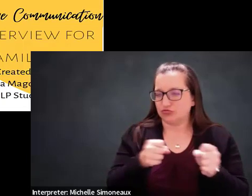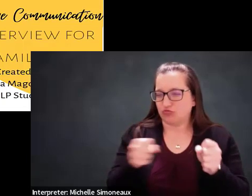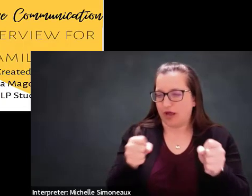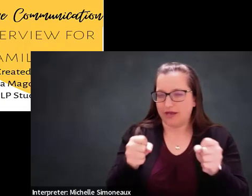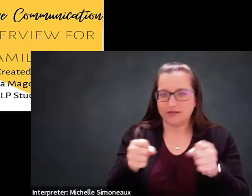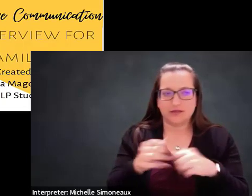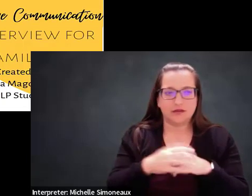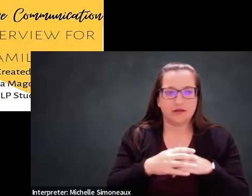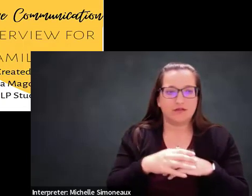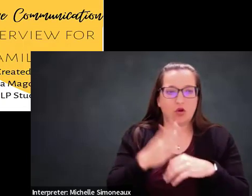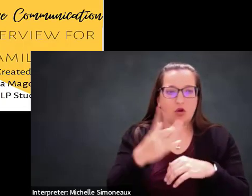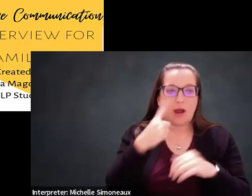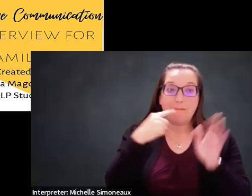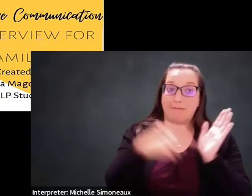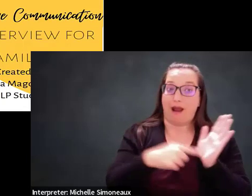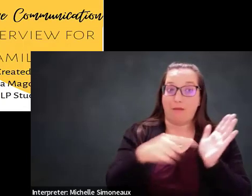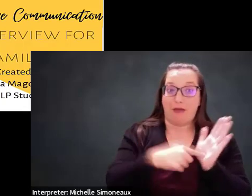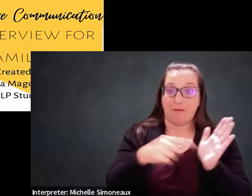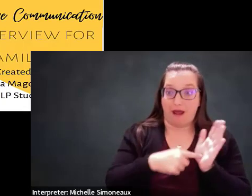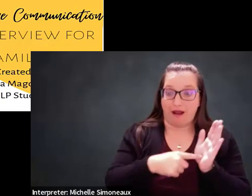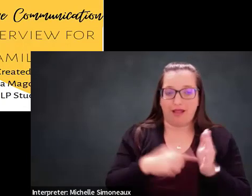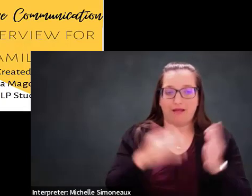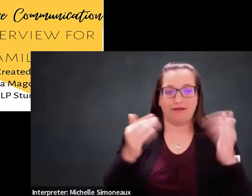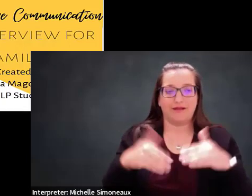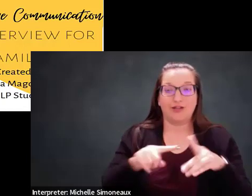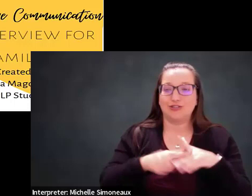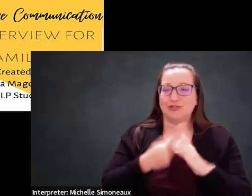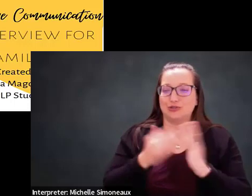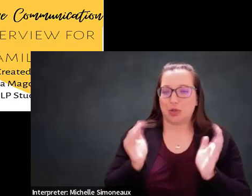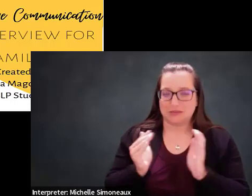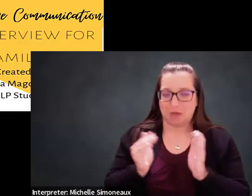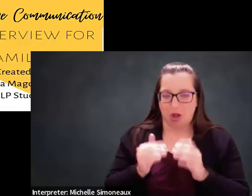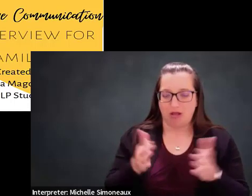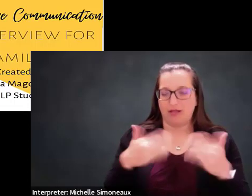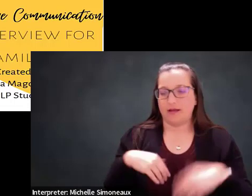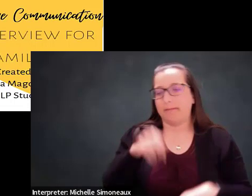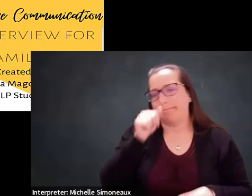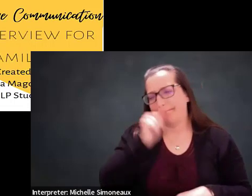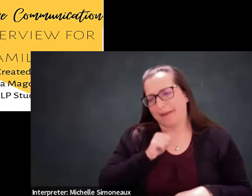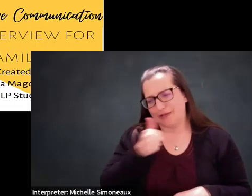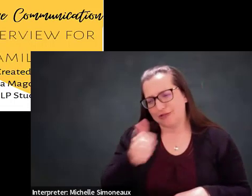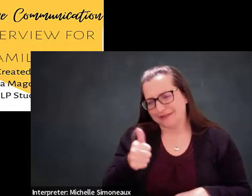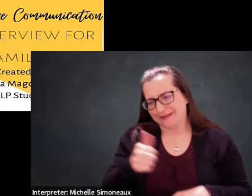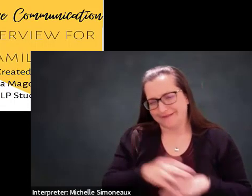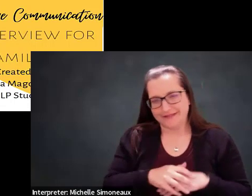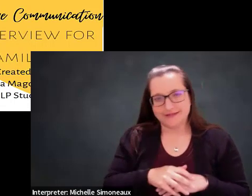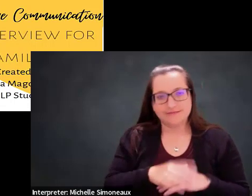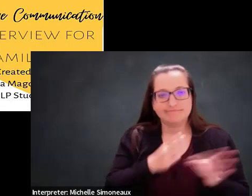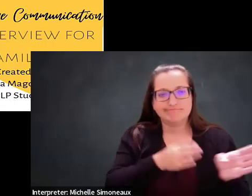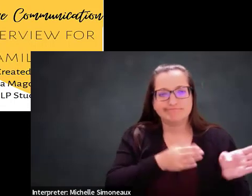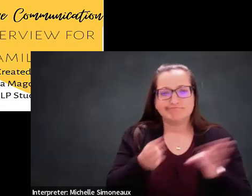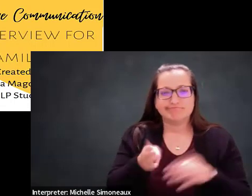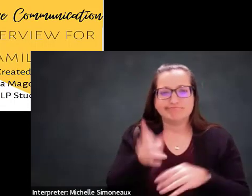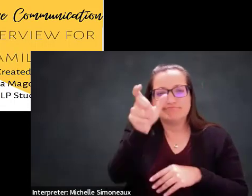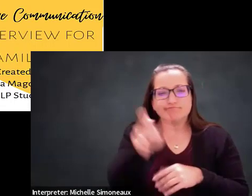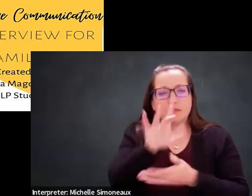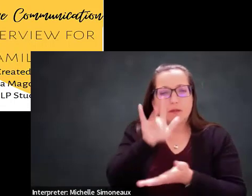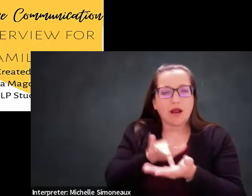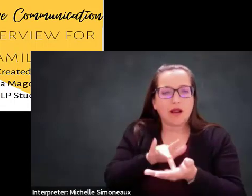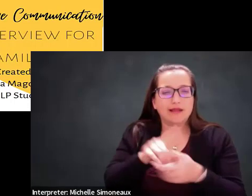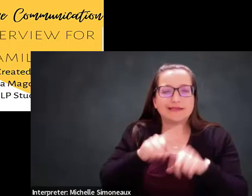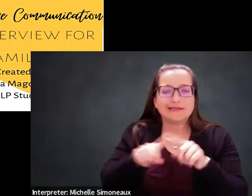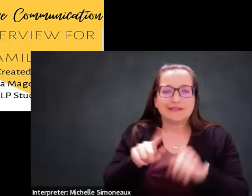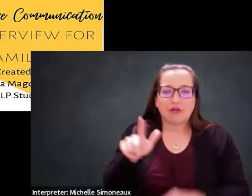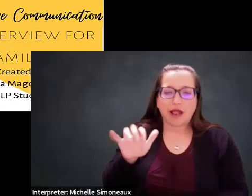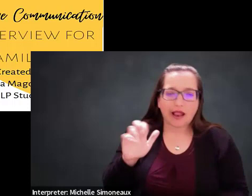for model, model, model, start small and being patient with ourselves. So these are lists of different, um, links and resources that you